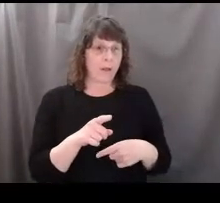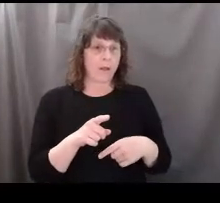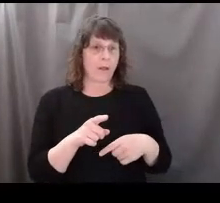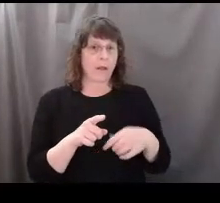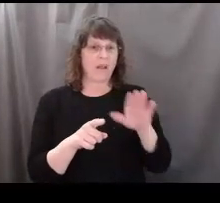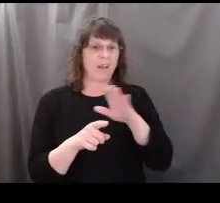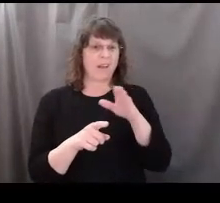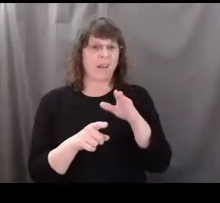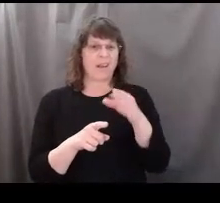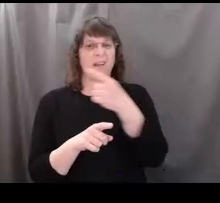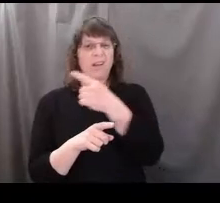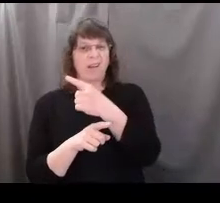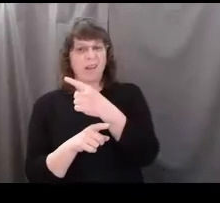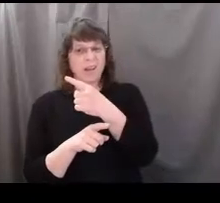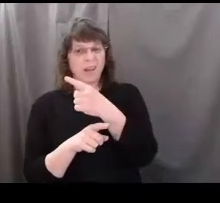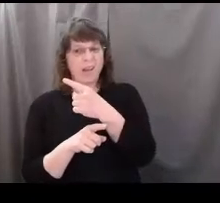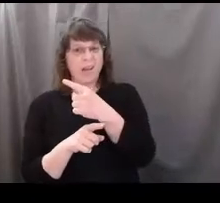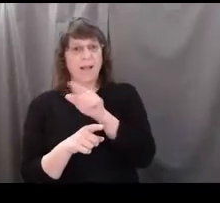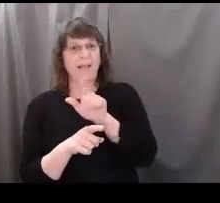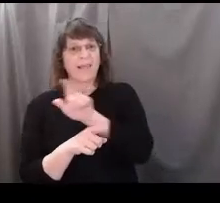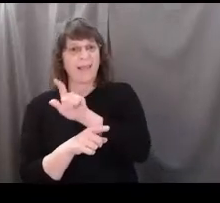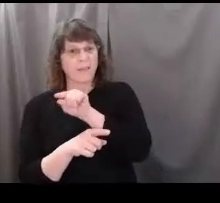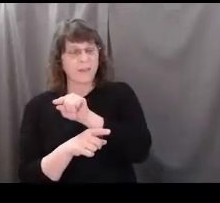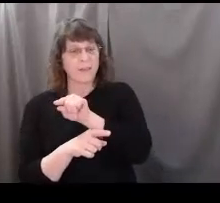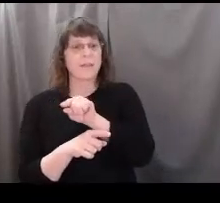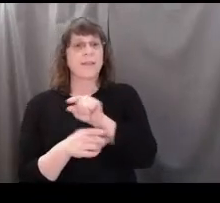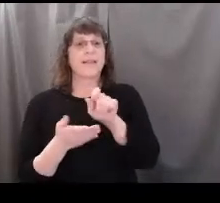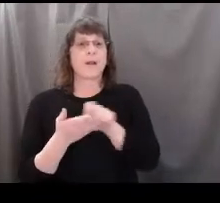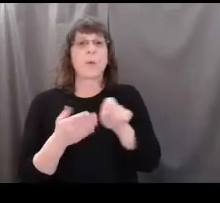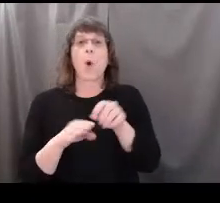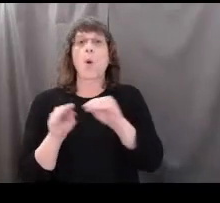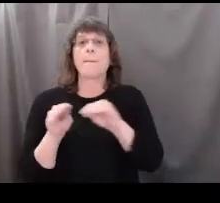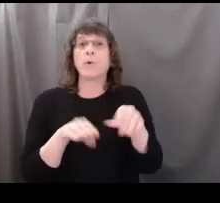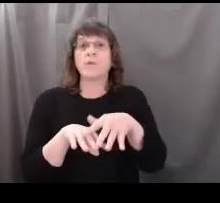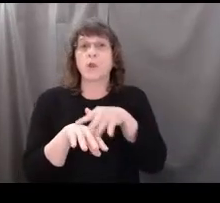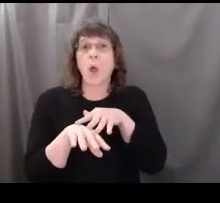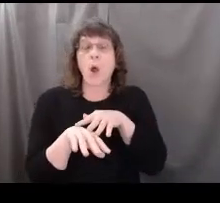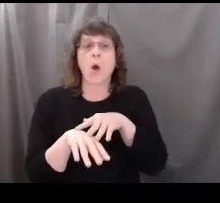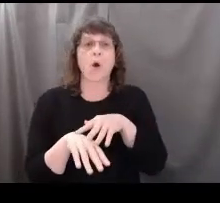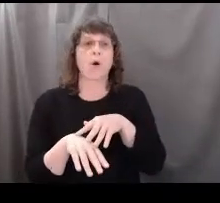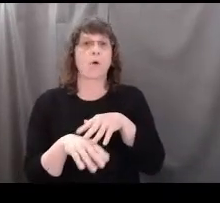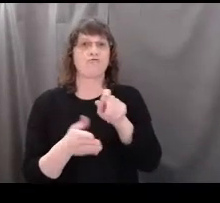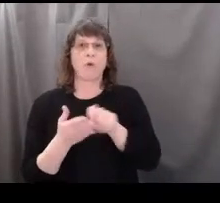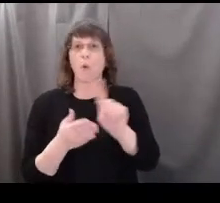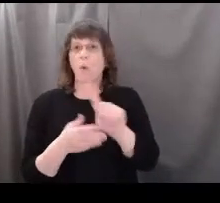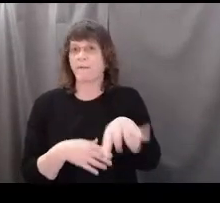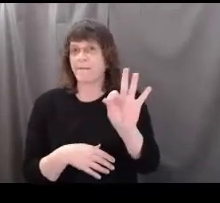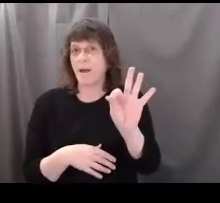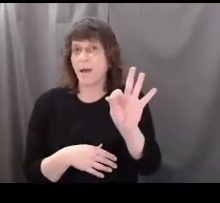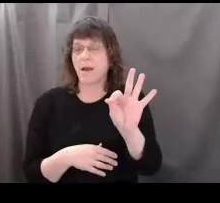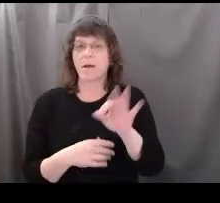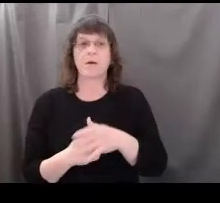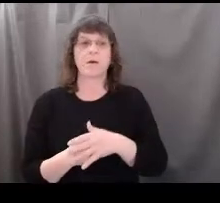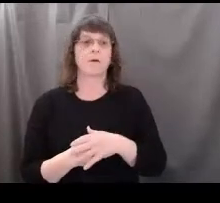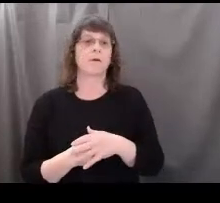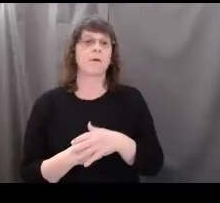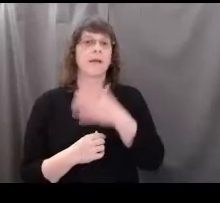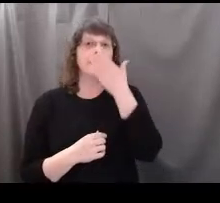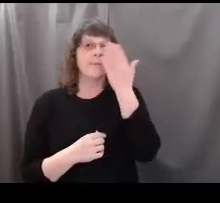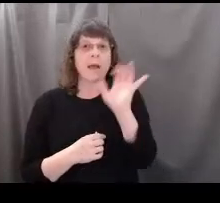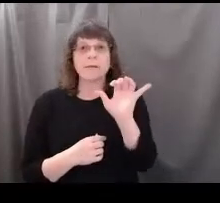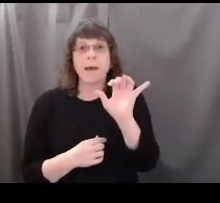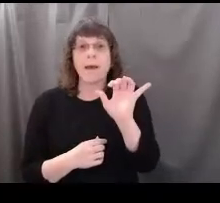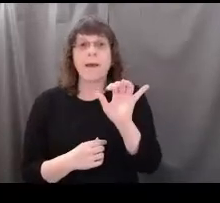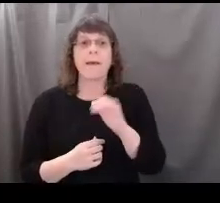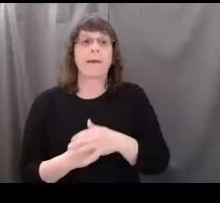the left-hand corner, you can see they wrote that it's slow moving, where they found it, what it smells